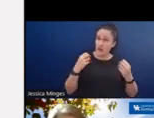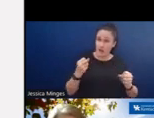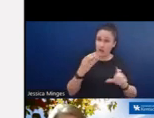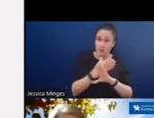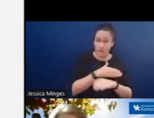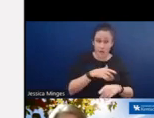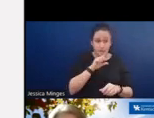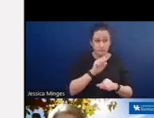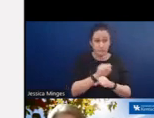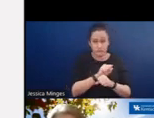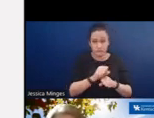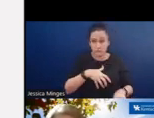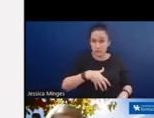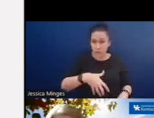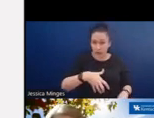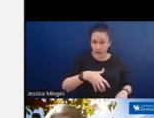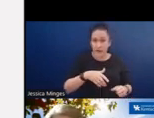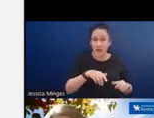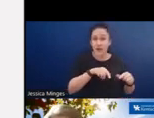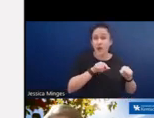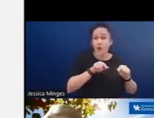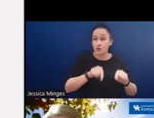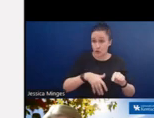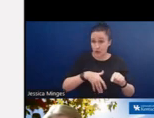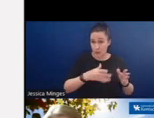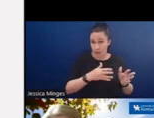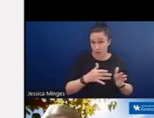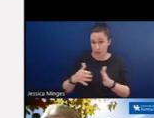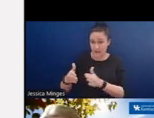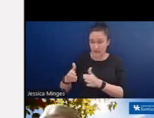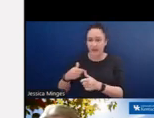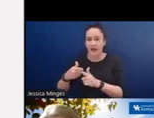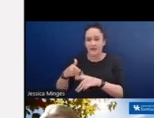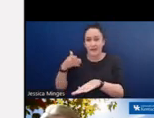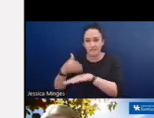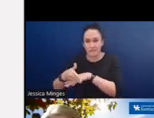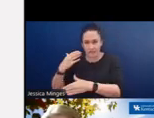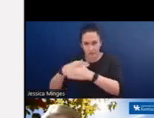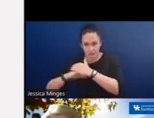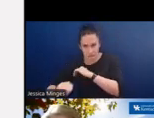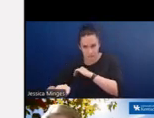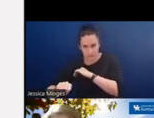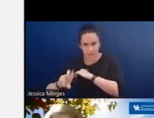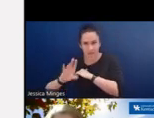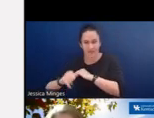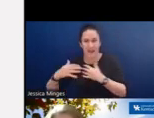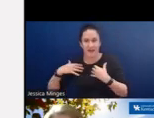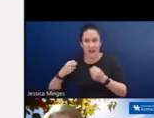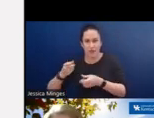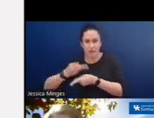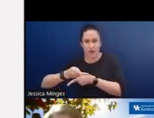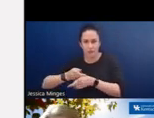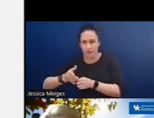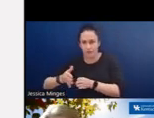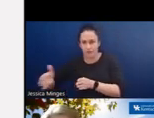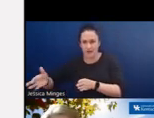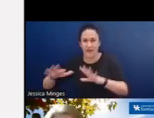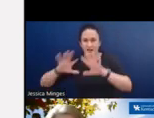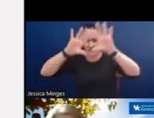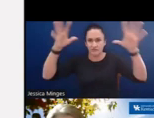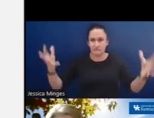become pregnant, and then during a pregnancy, and then postpartum health, and all of those are under an umbrella